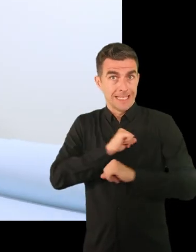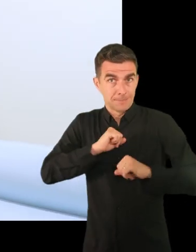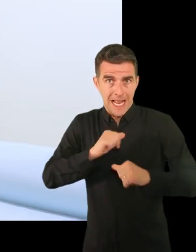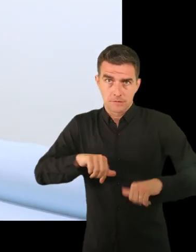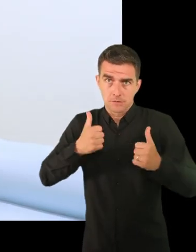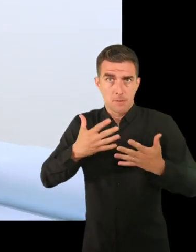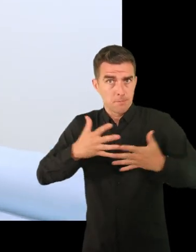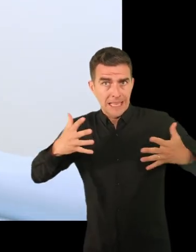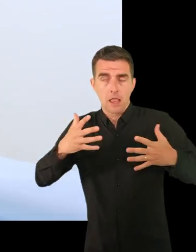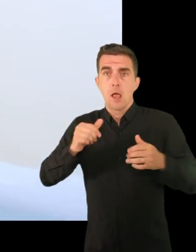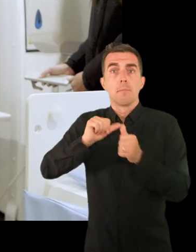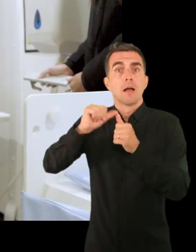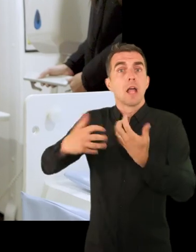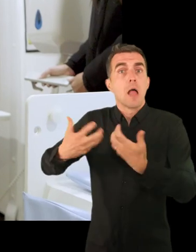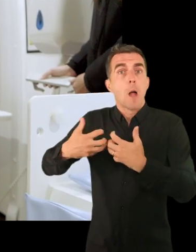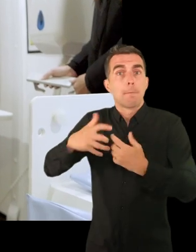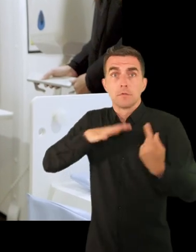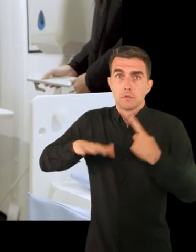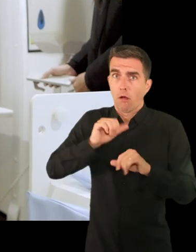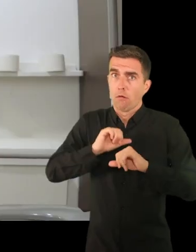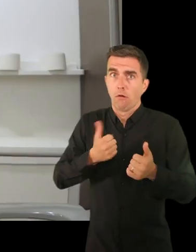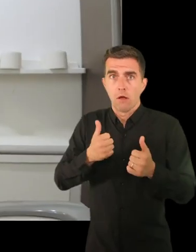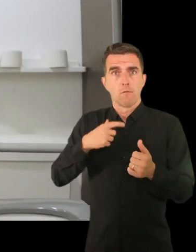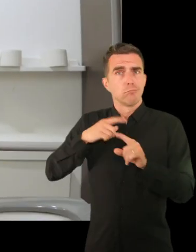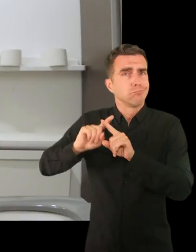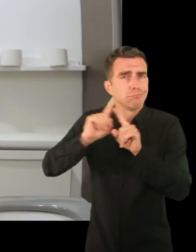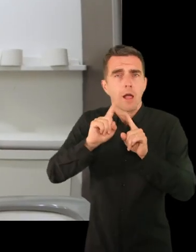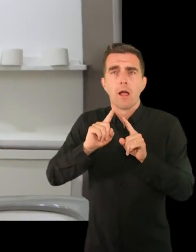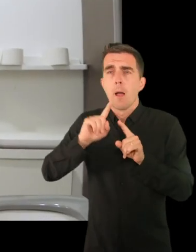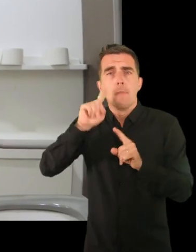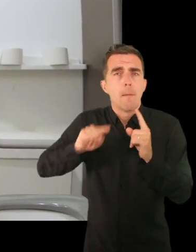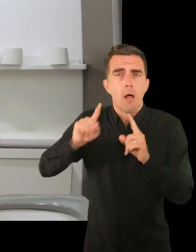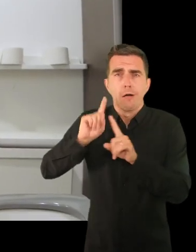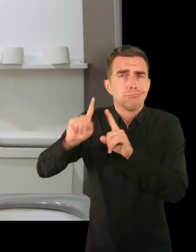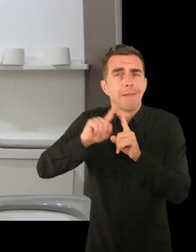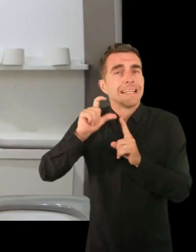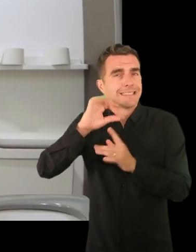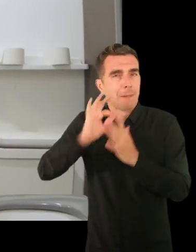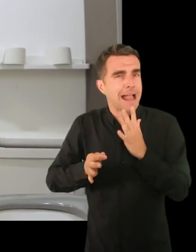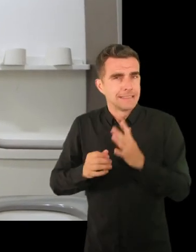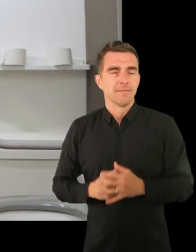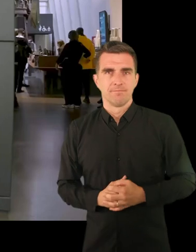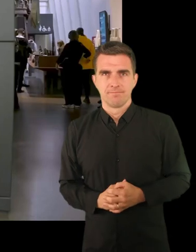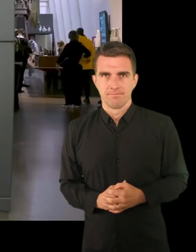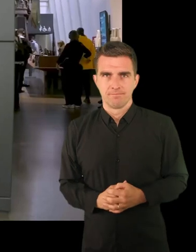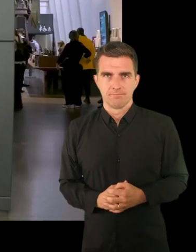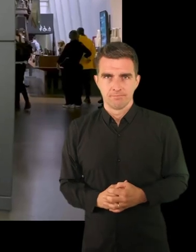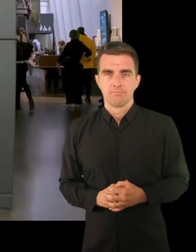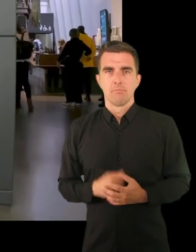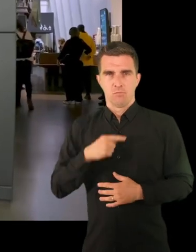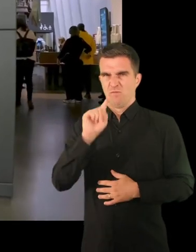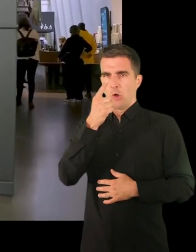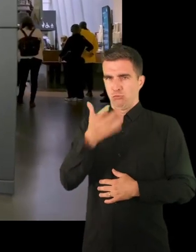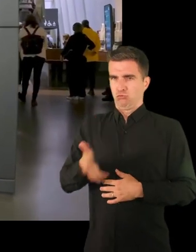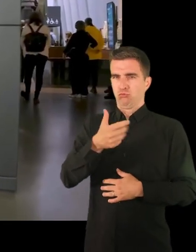more space and better equipment for people of varying disabilities. I'll let